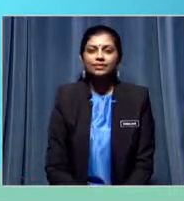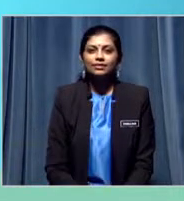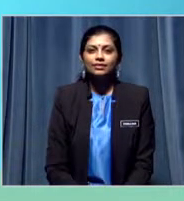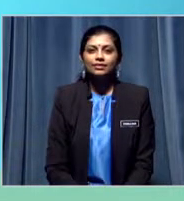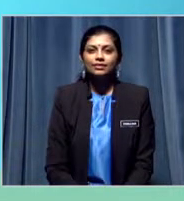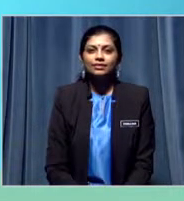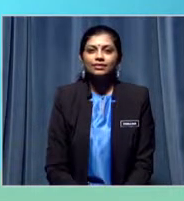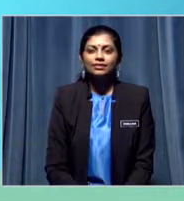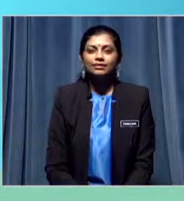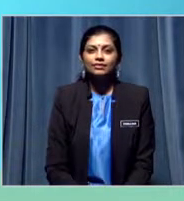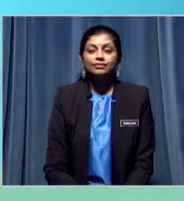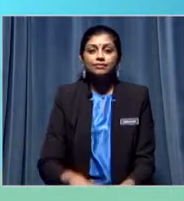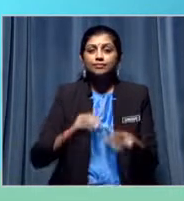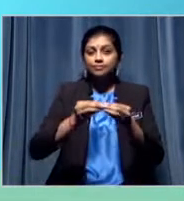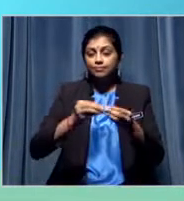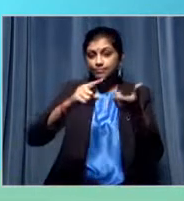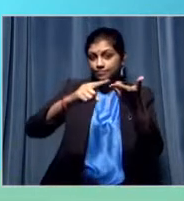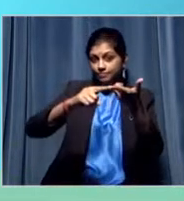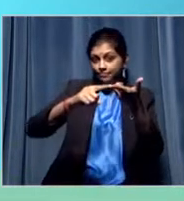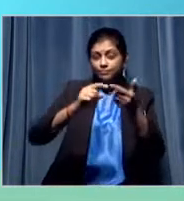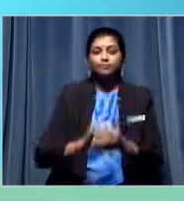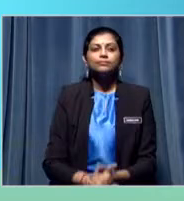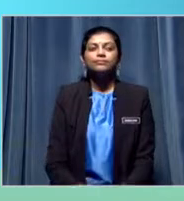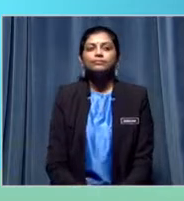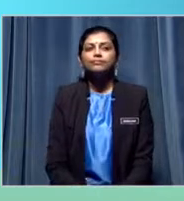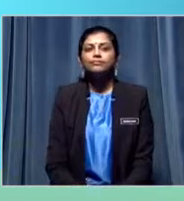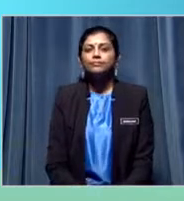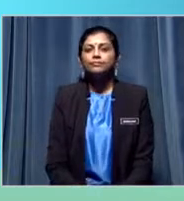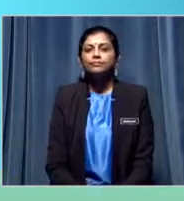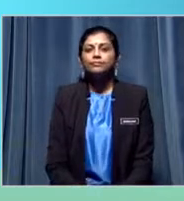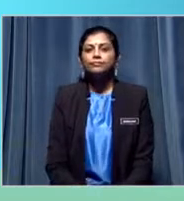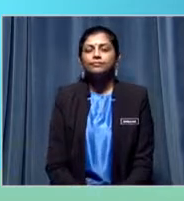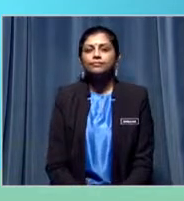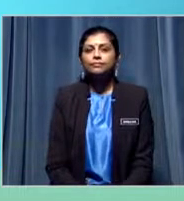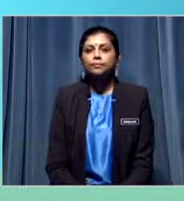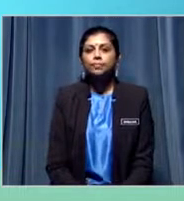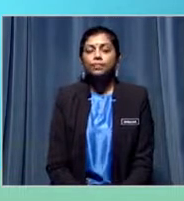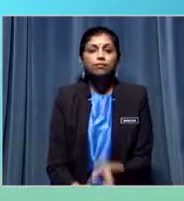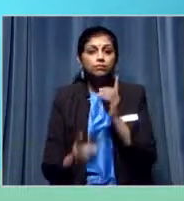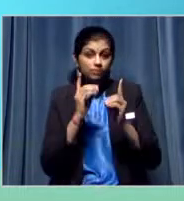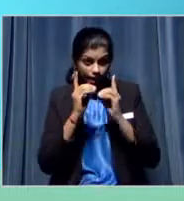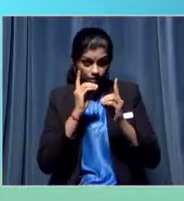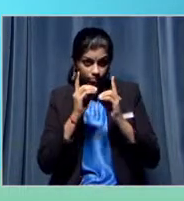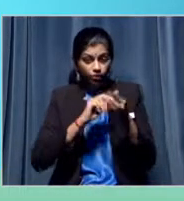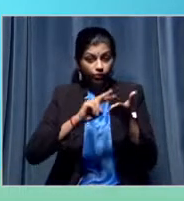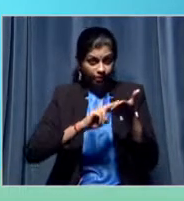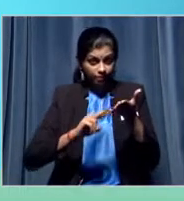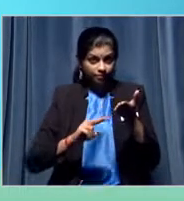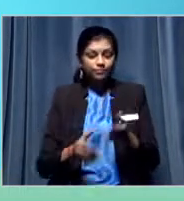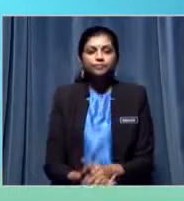You've got to go to a doctor. But I'm busy. You probably have a broken